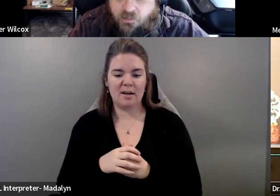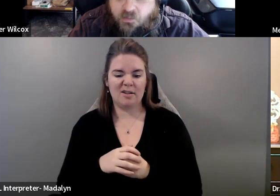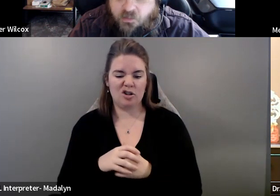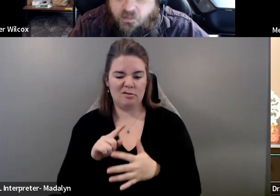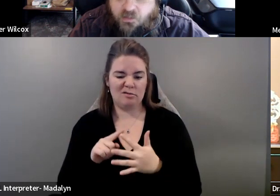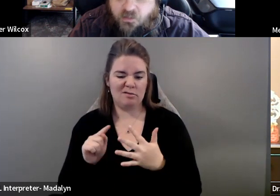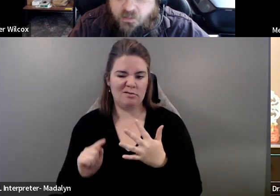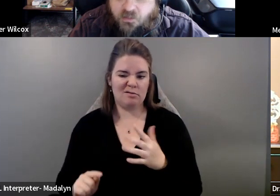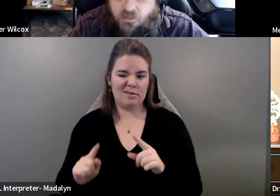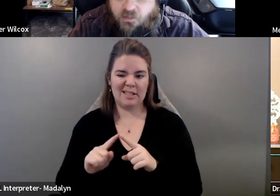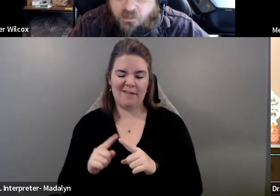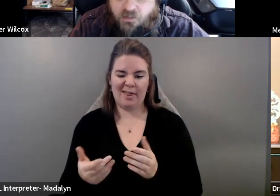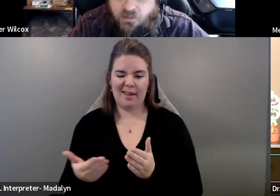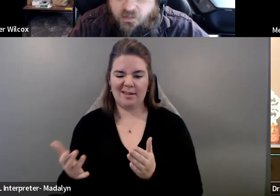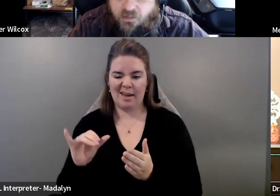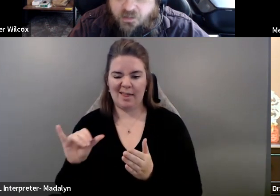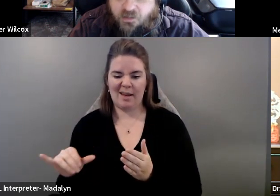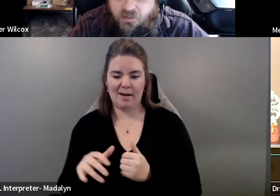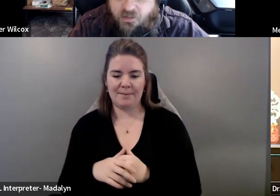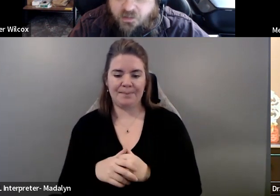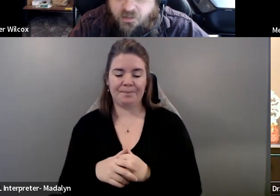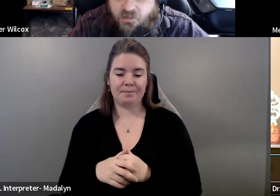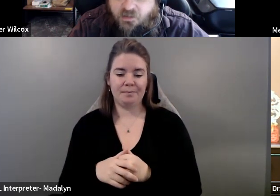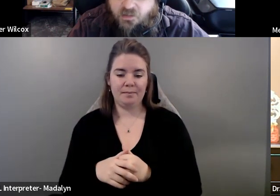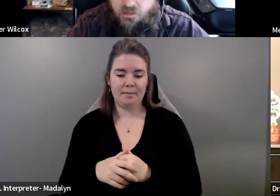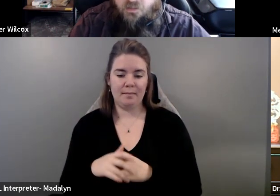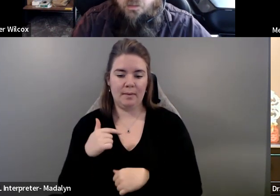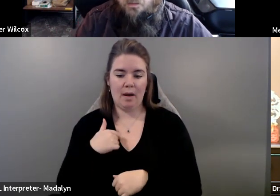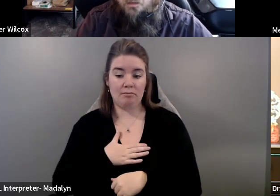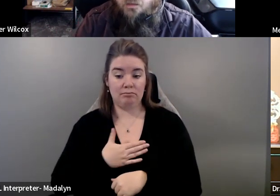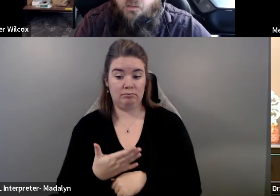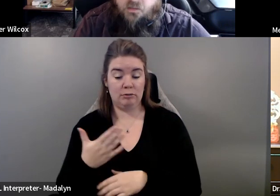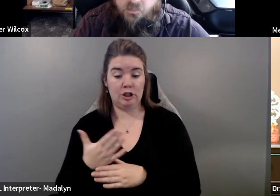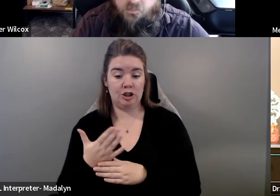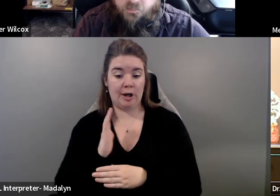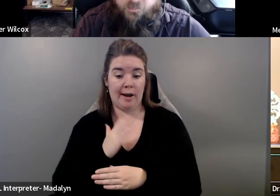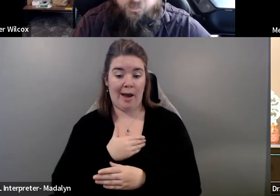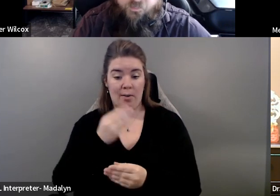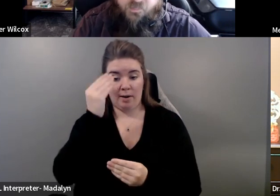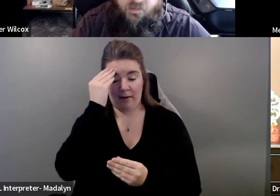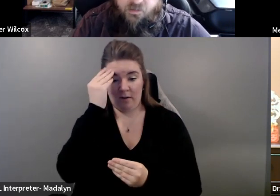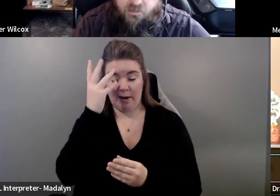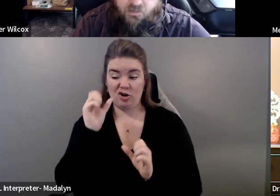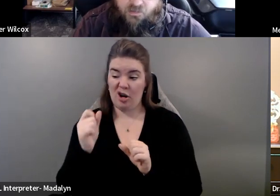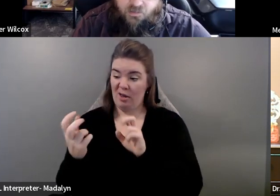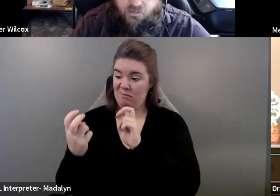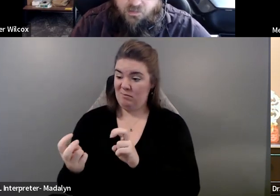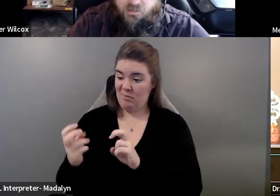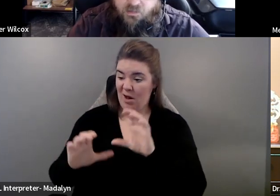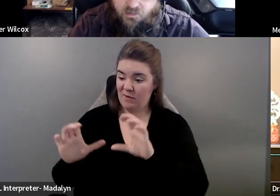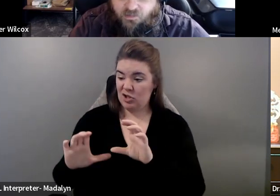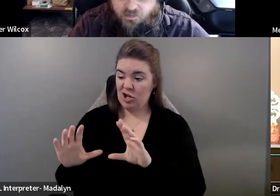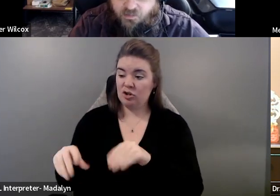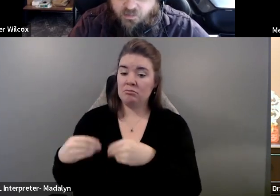So, later we'll share our information. I'll be glad to have a conversation with someone and give them some